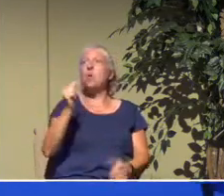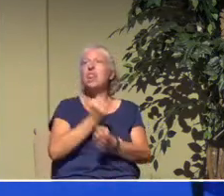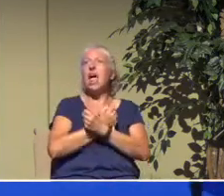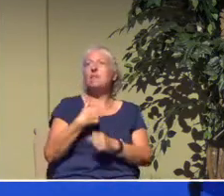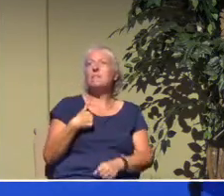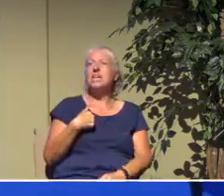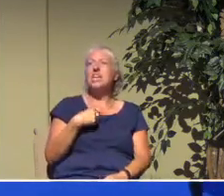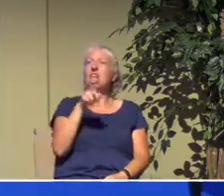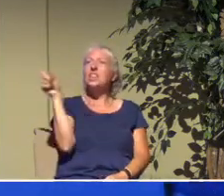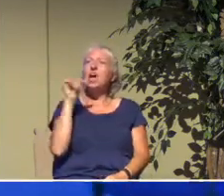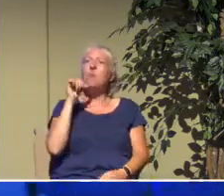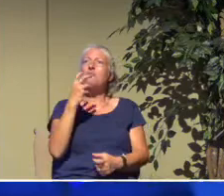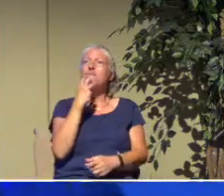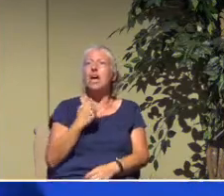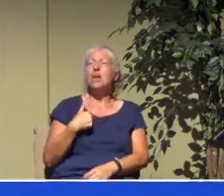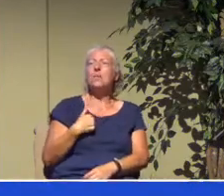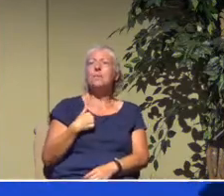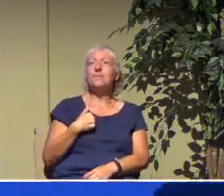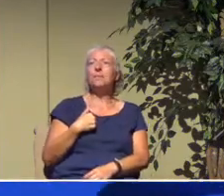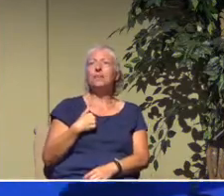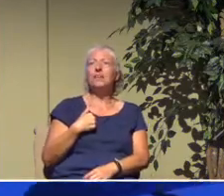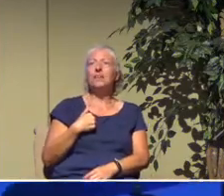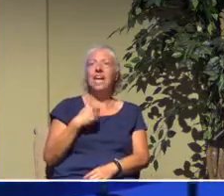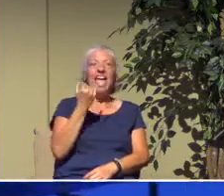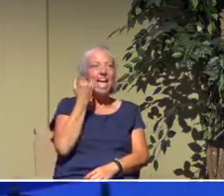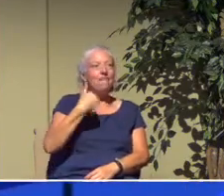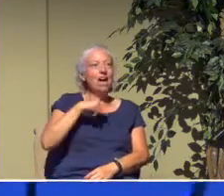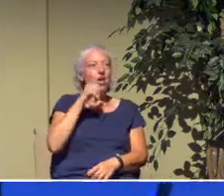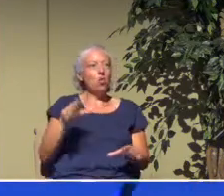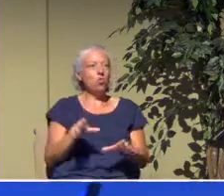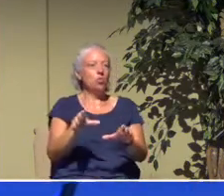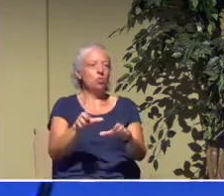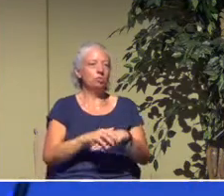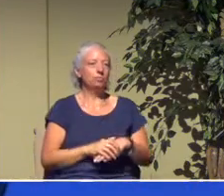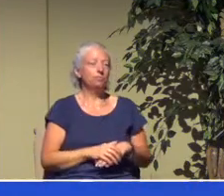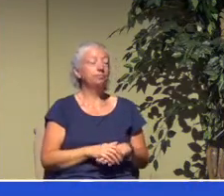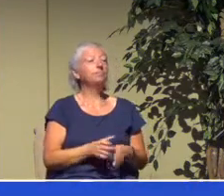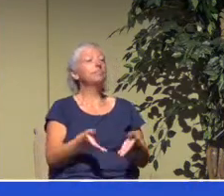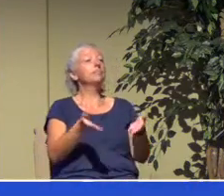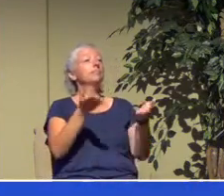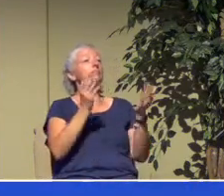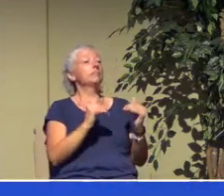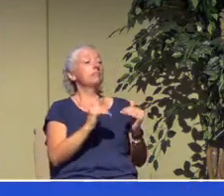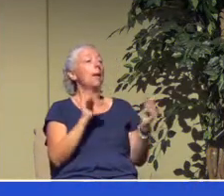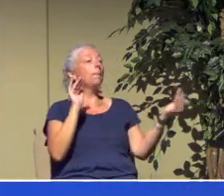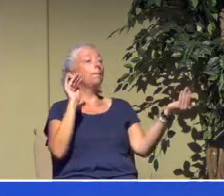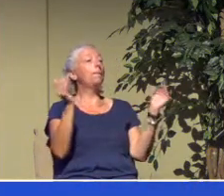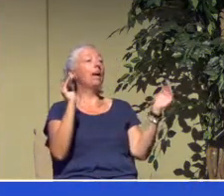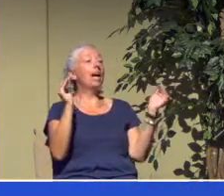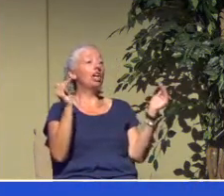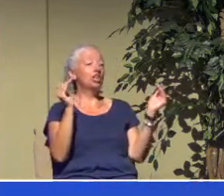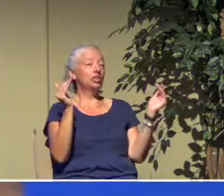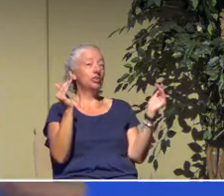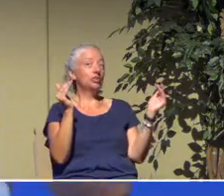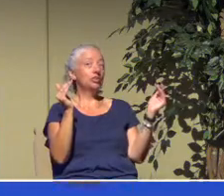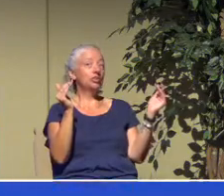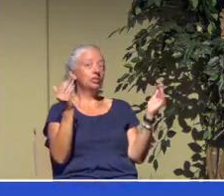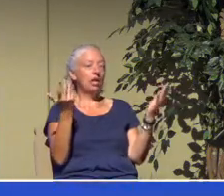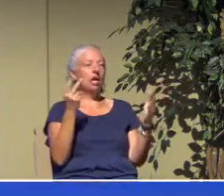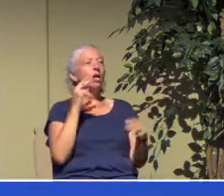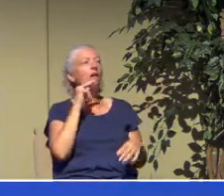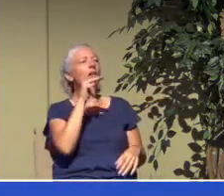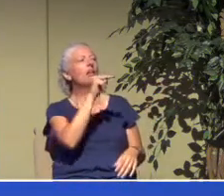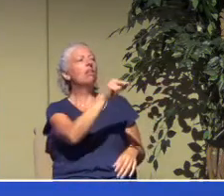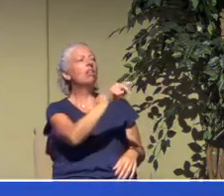if I don't perform. Or what about this? What about comparison? We look at other